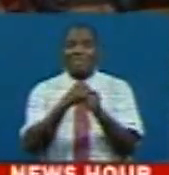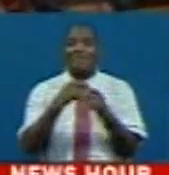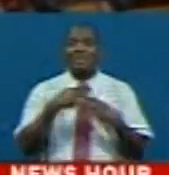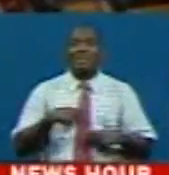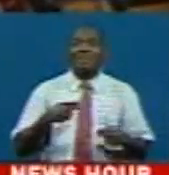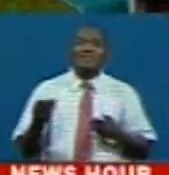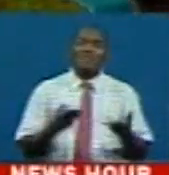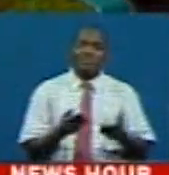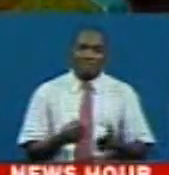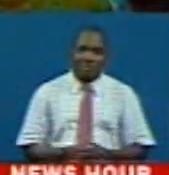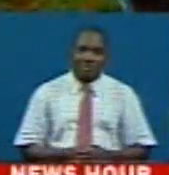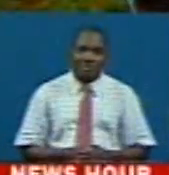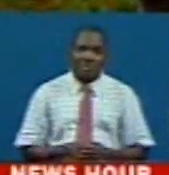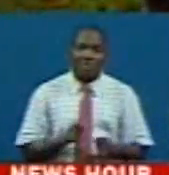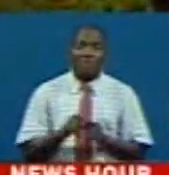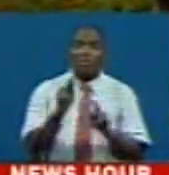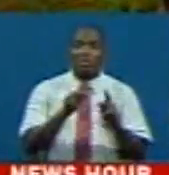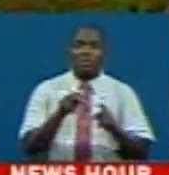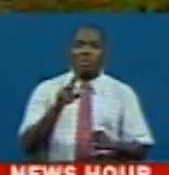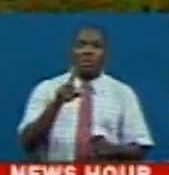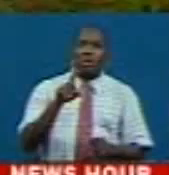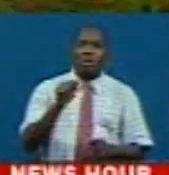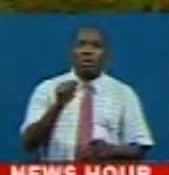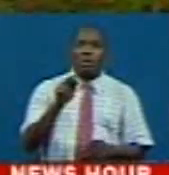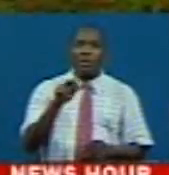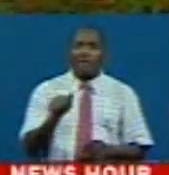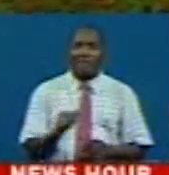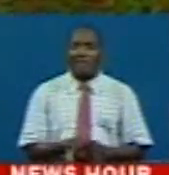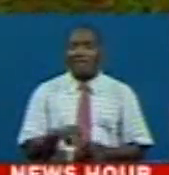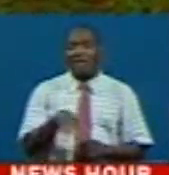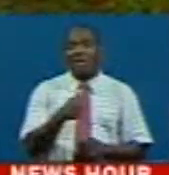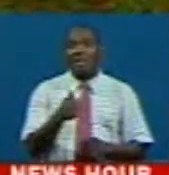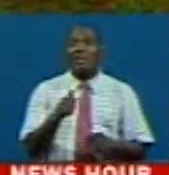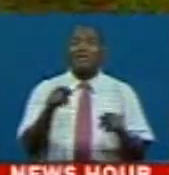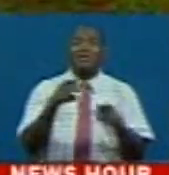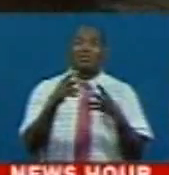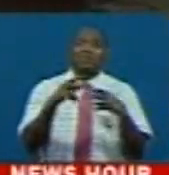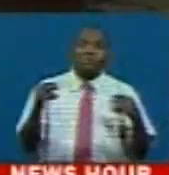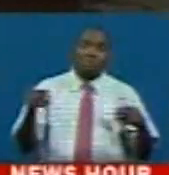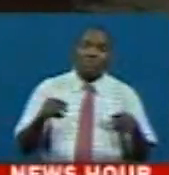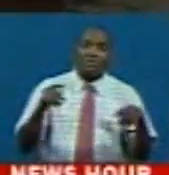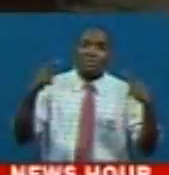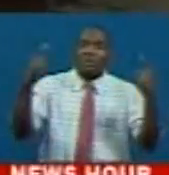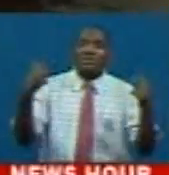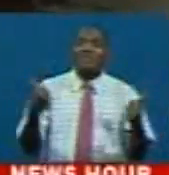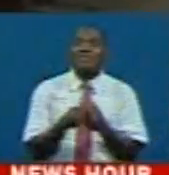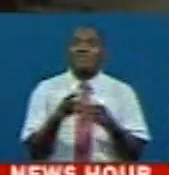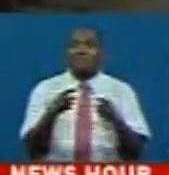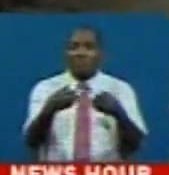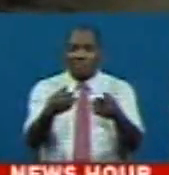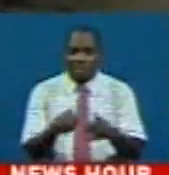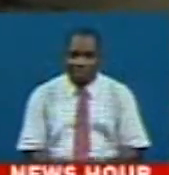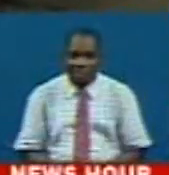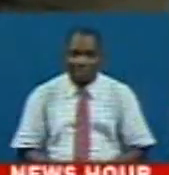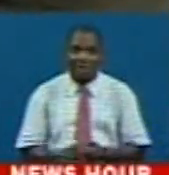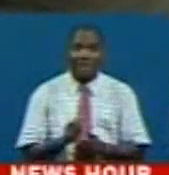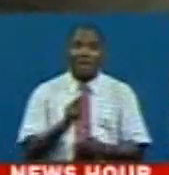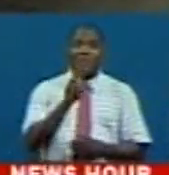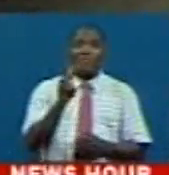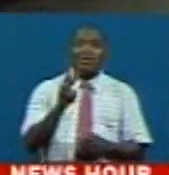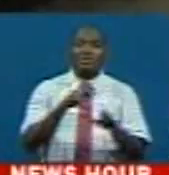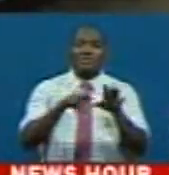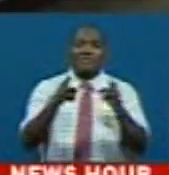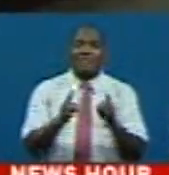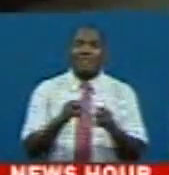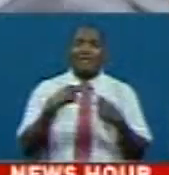of health service delivery to the people of Lora and beyond, successes, challenges and the way forward. The Upper West